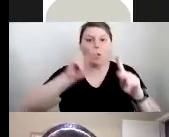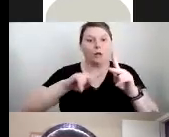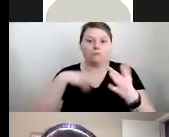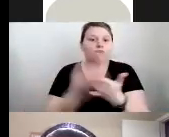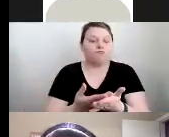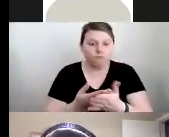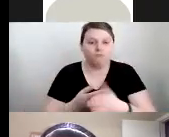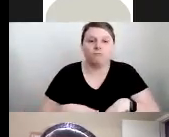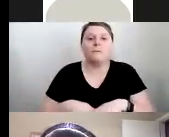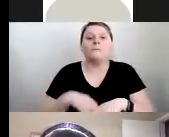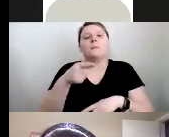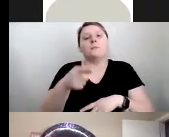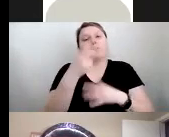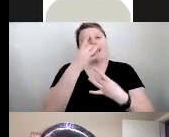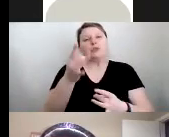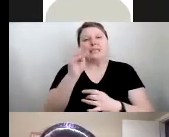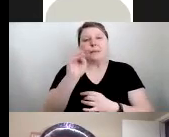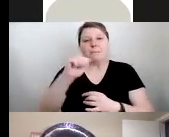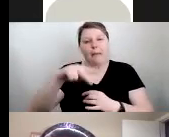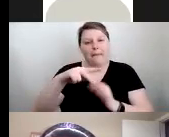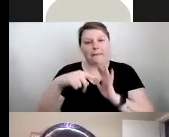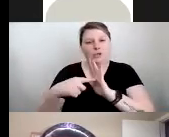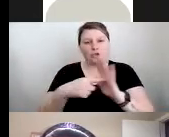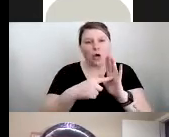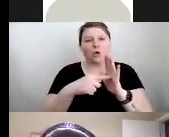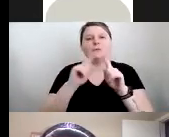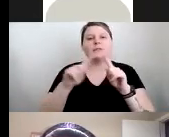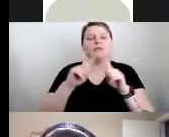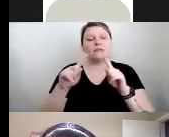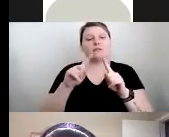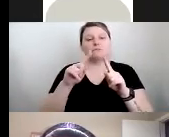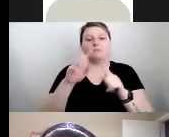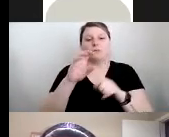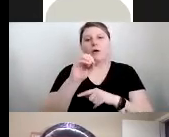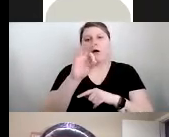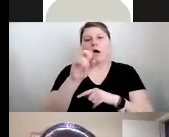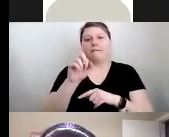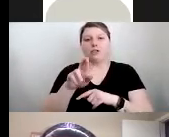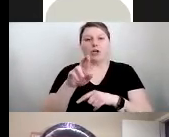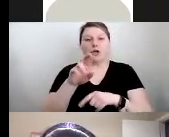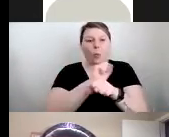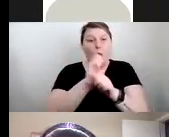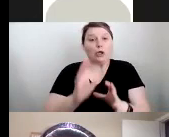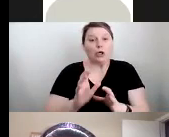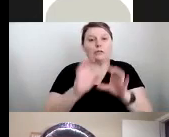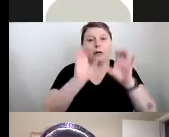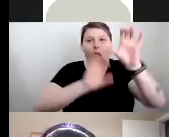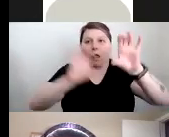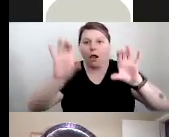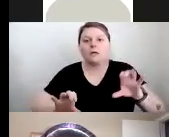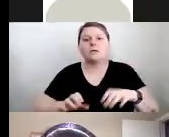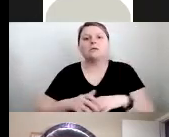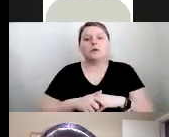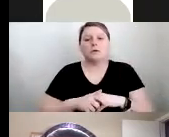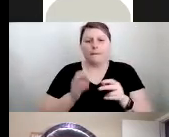And so this is an interesting map just showing where EIS officers are stationed. And just to do some quick math here, looks